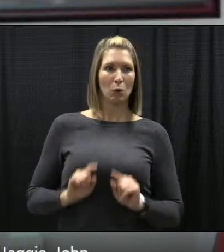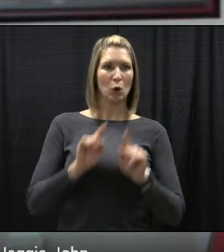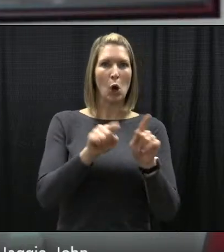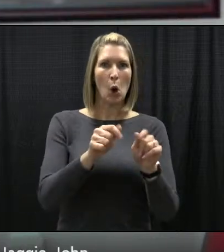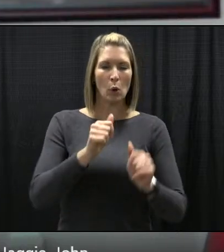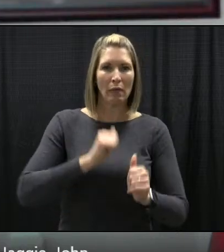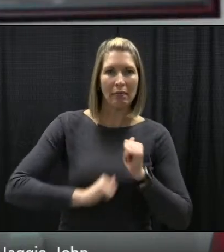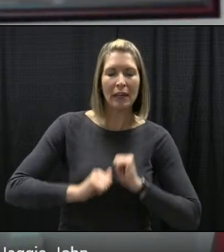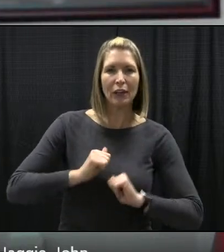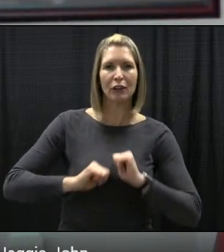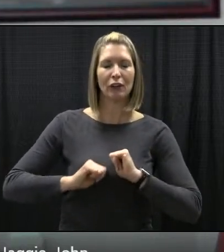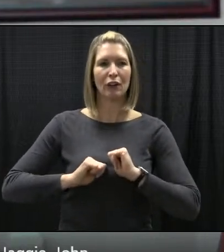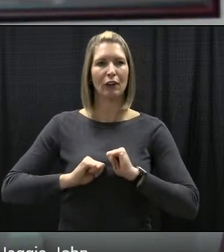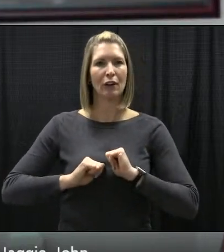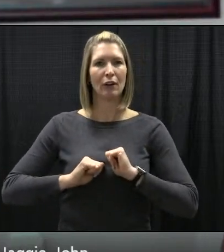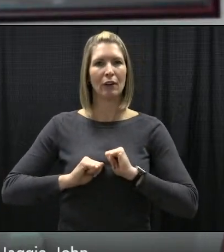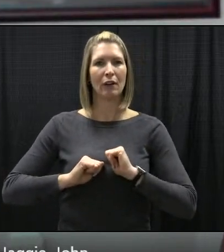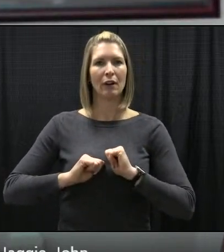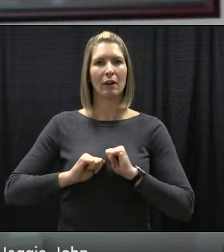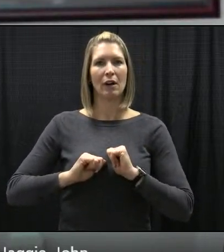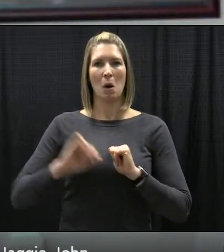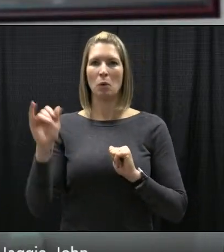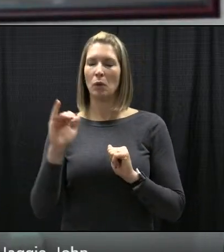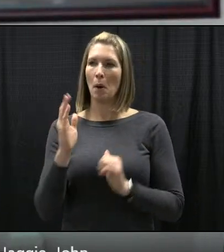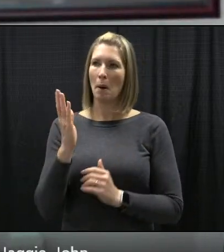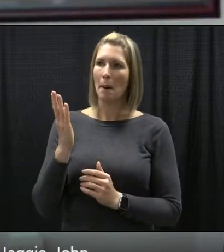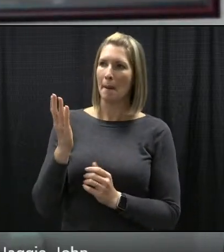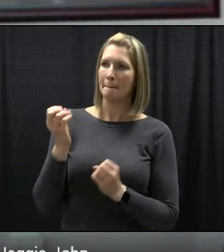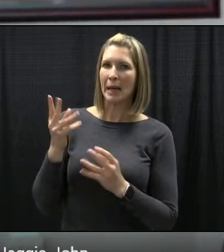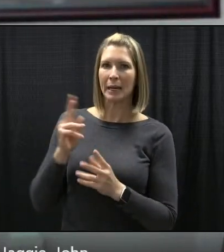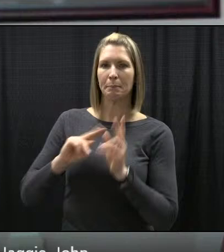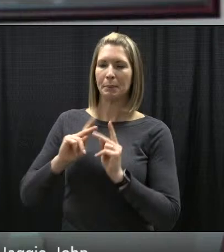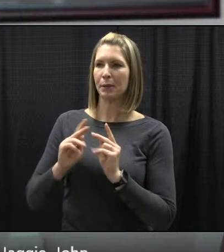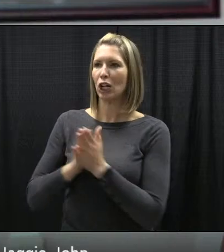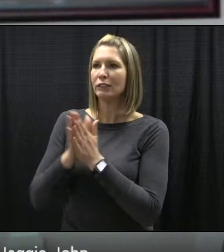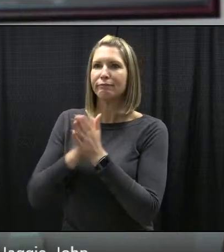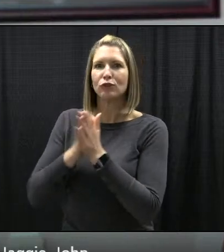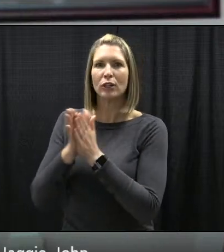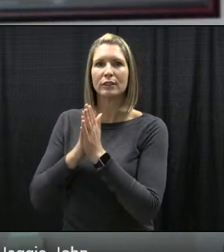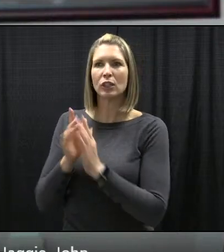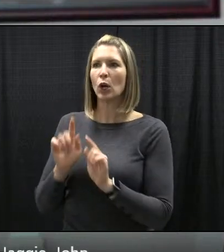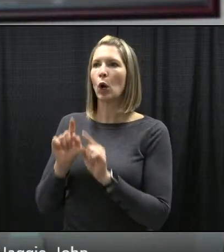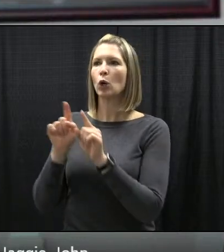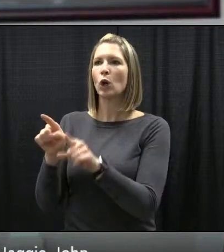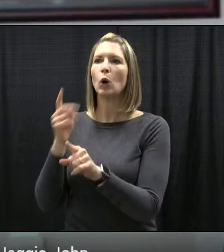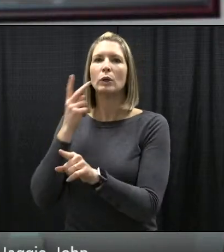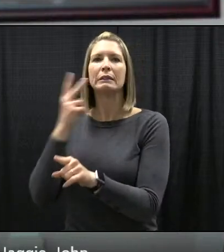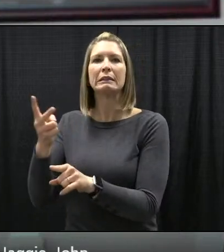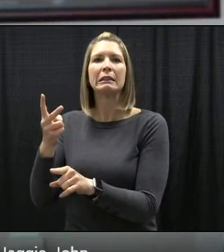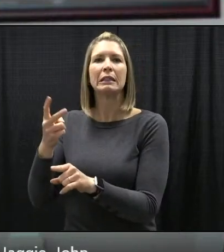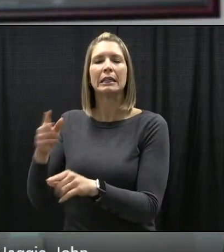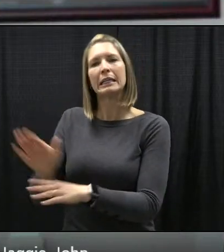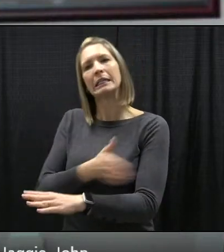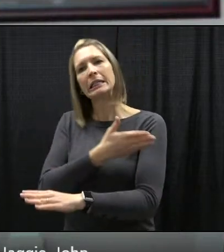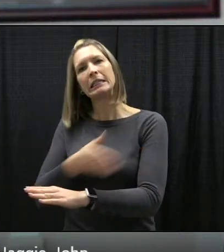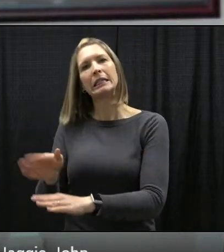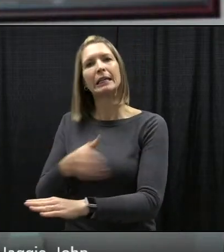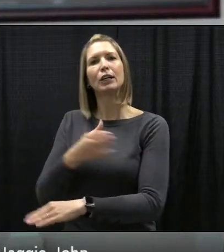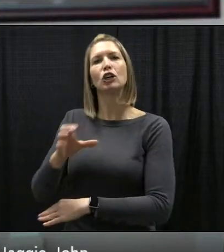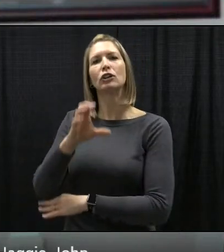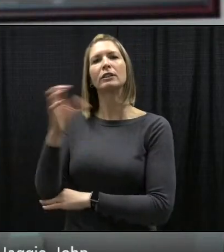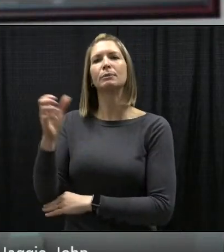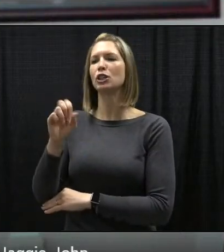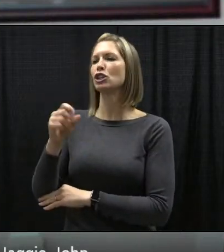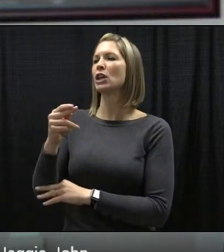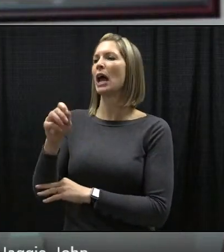hopefully, to get an opportunity to hear Shalloway again with some seasonal music. Social and organized gatherings